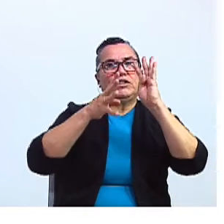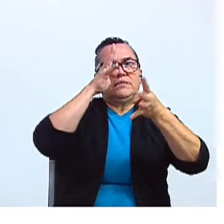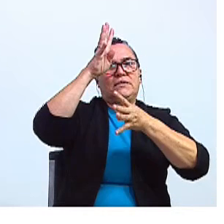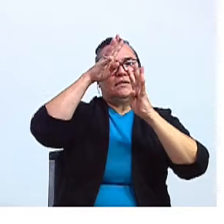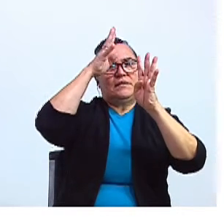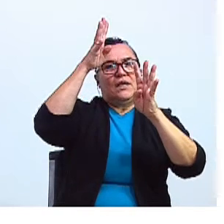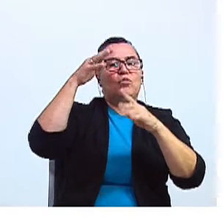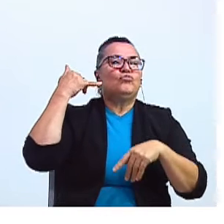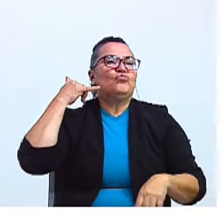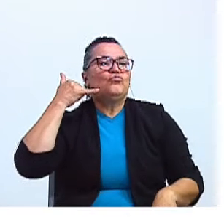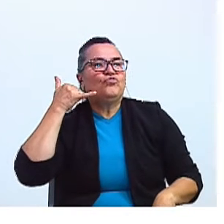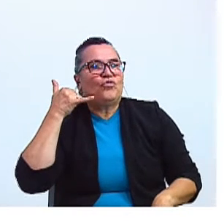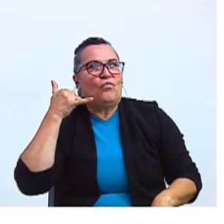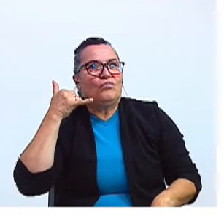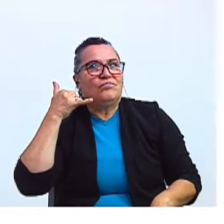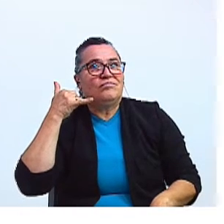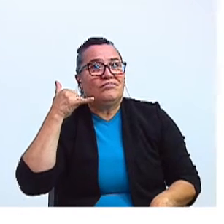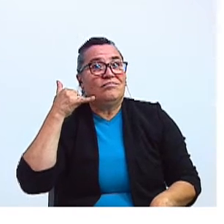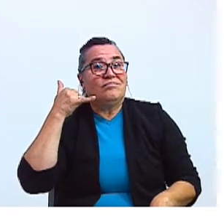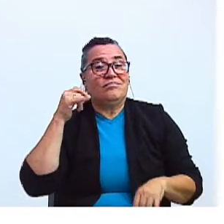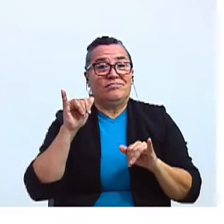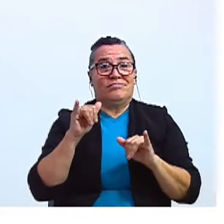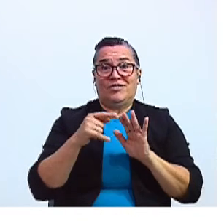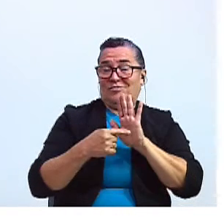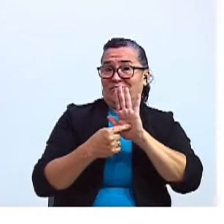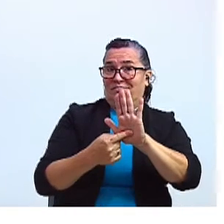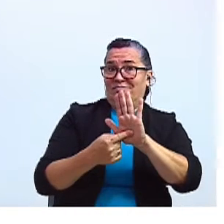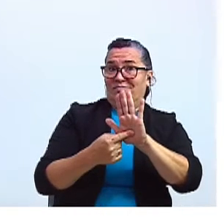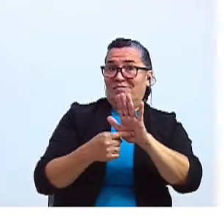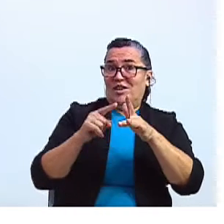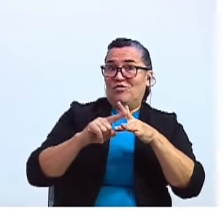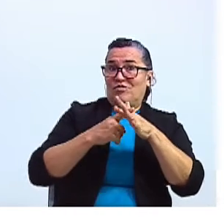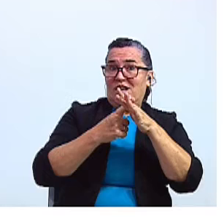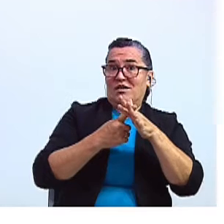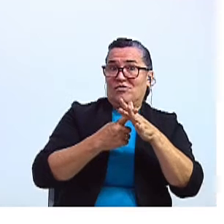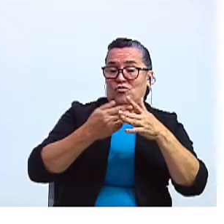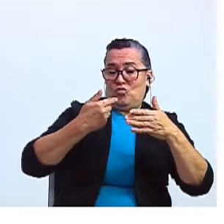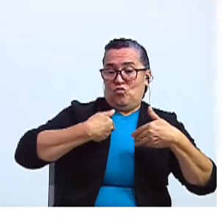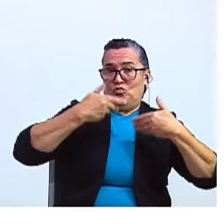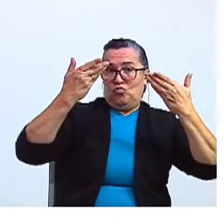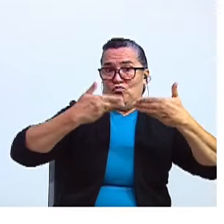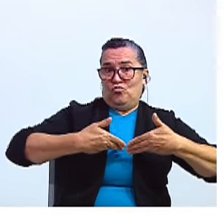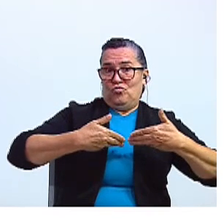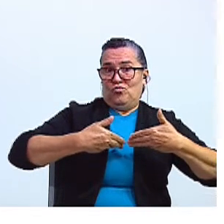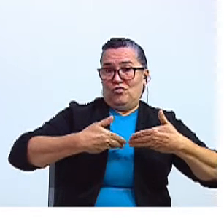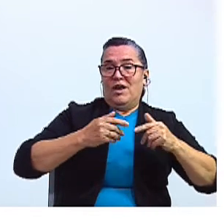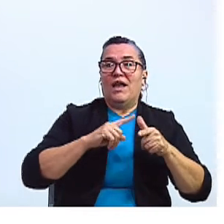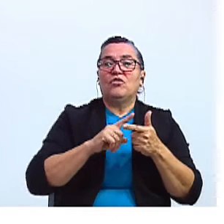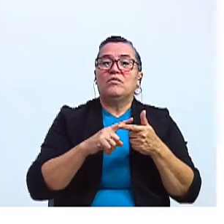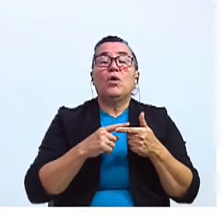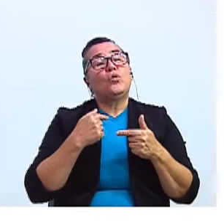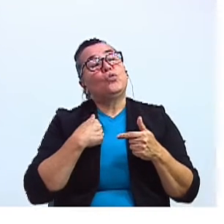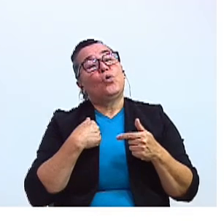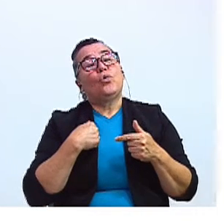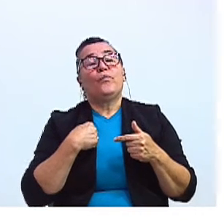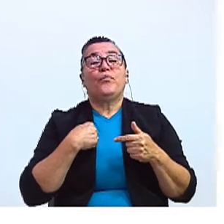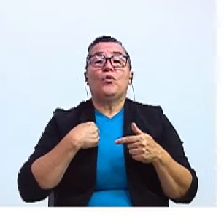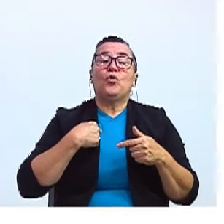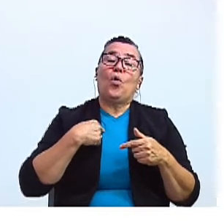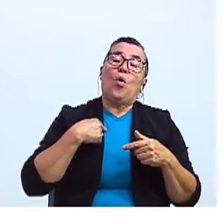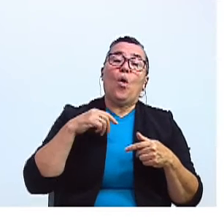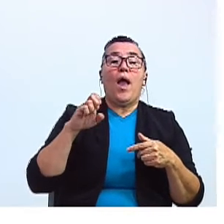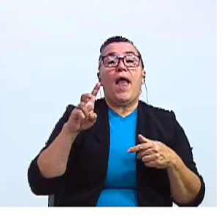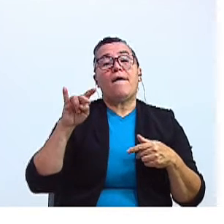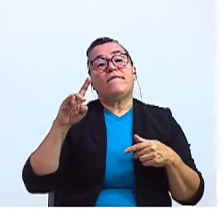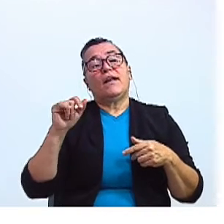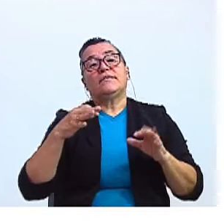a phone. Guys, you may start your presentation introducing yourself, the commercial, and you're going to say, well, this is Evelyn, and